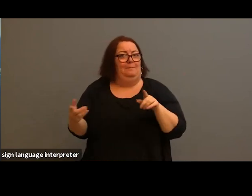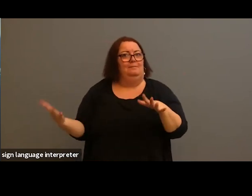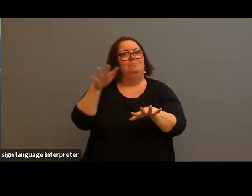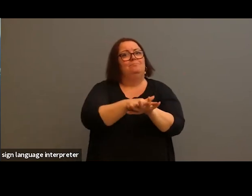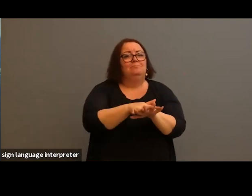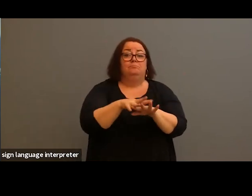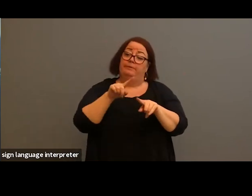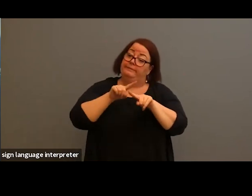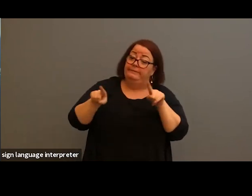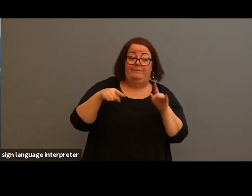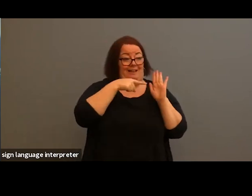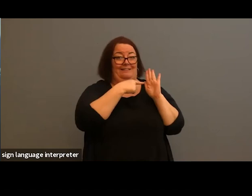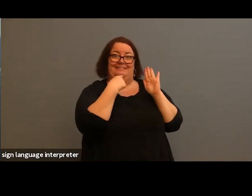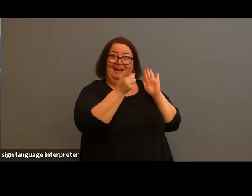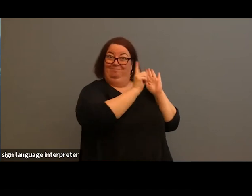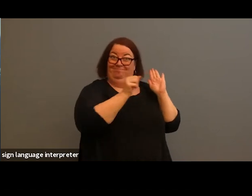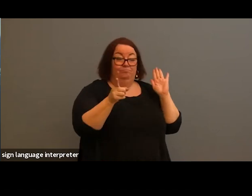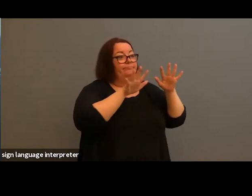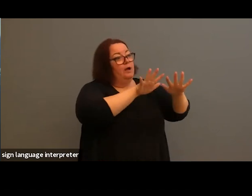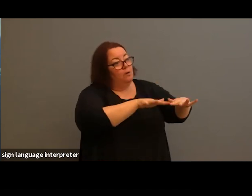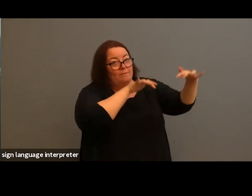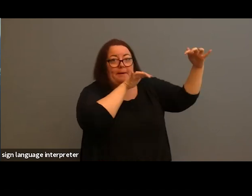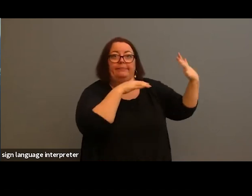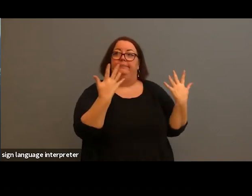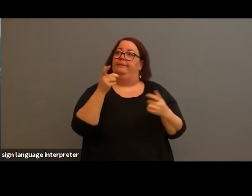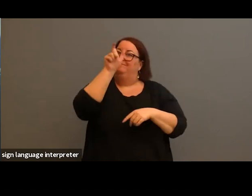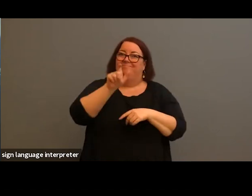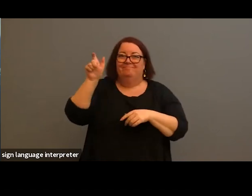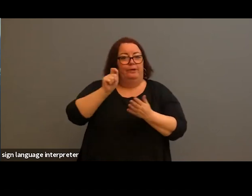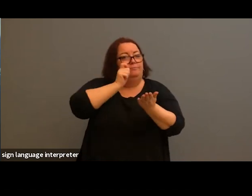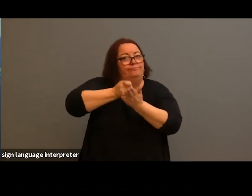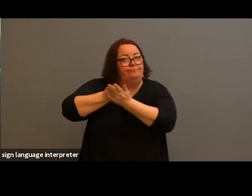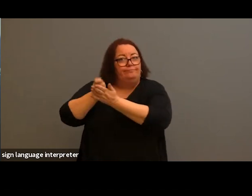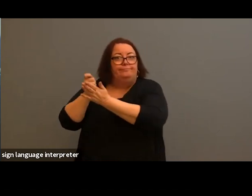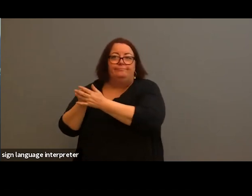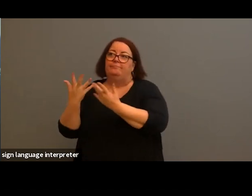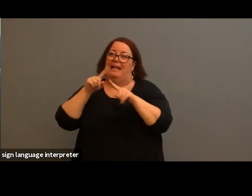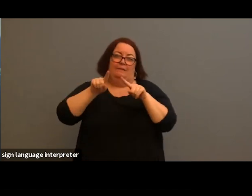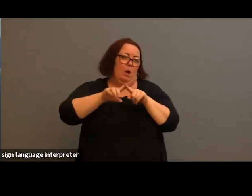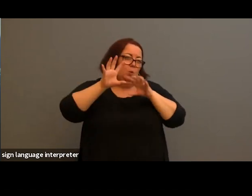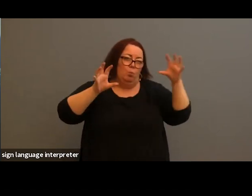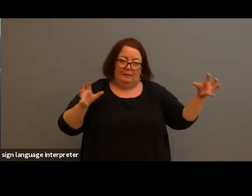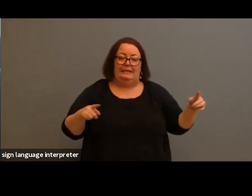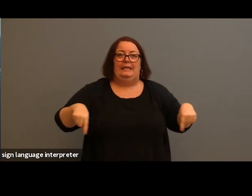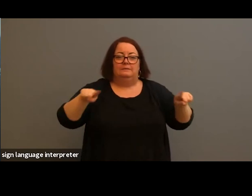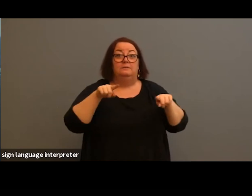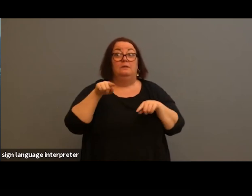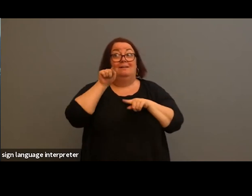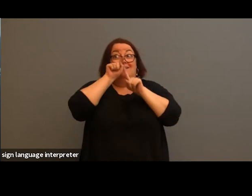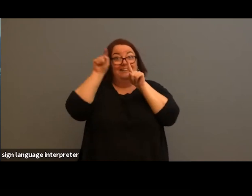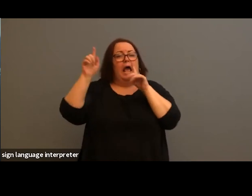buy should be accessible, shall be accessible for persons with disabilities. And we know that we need to guide what